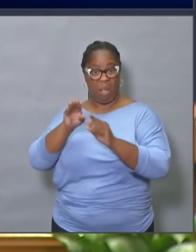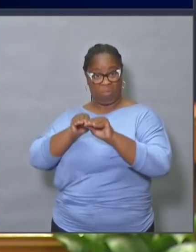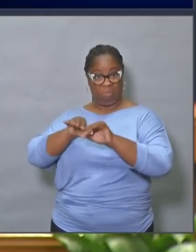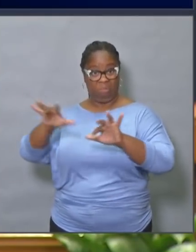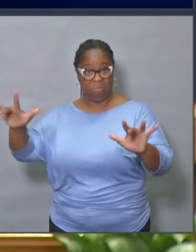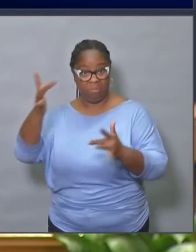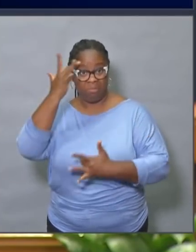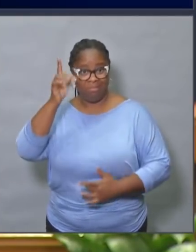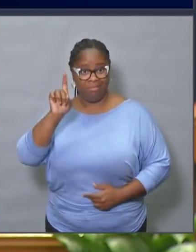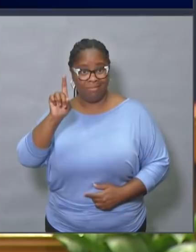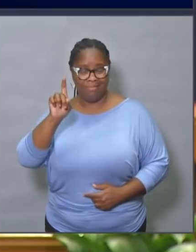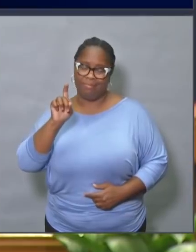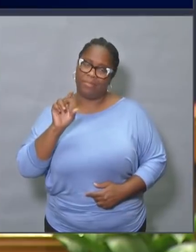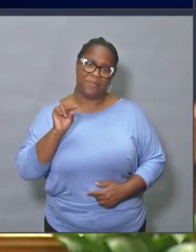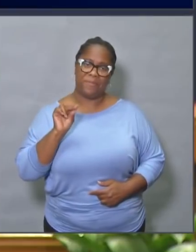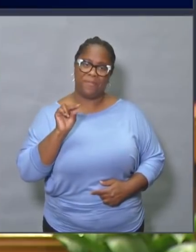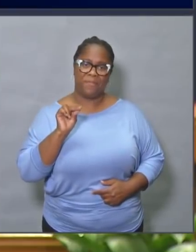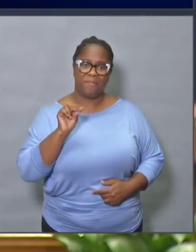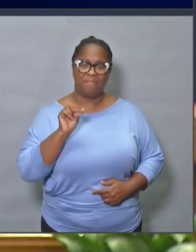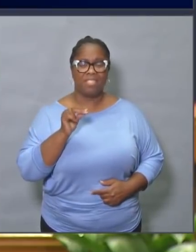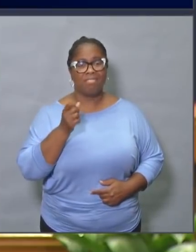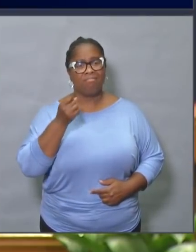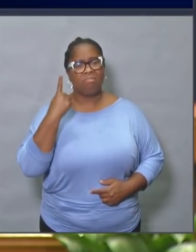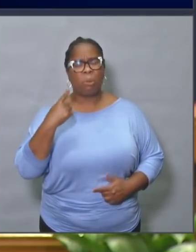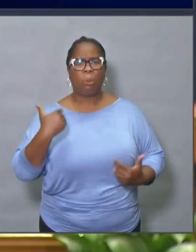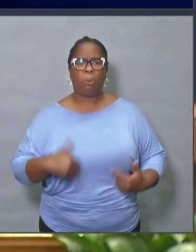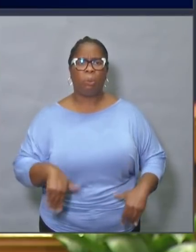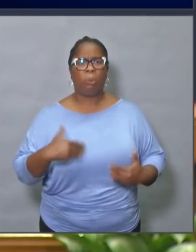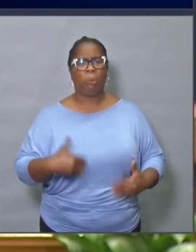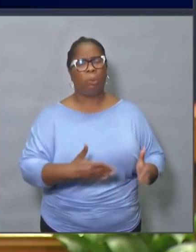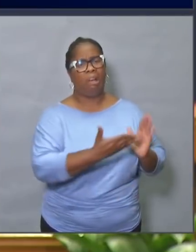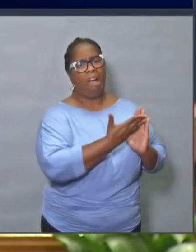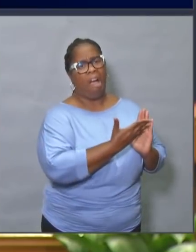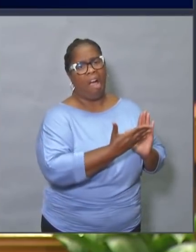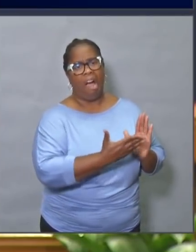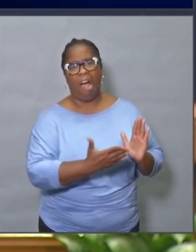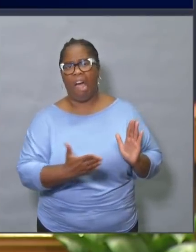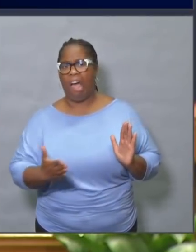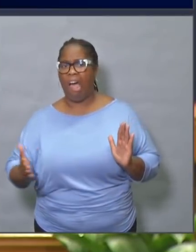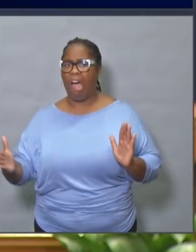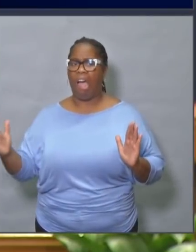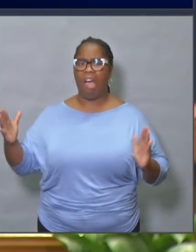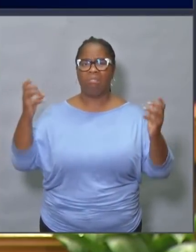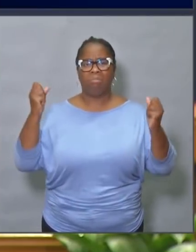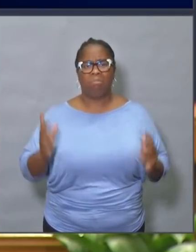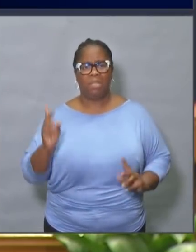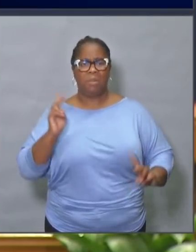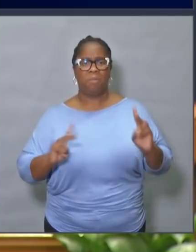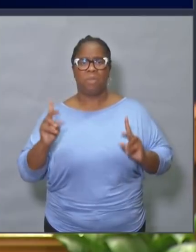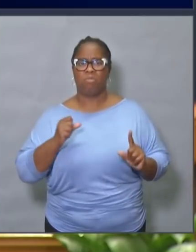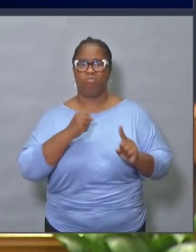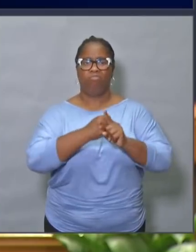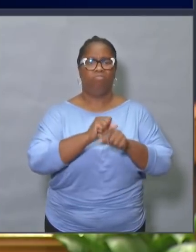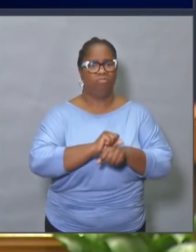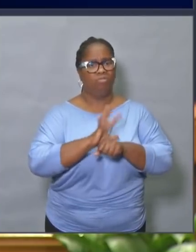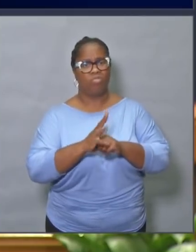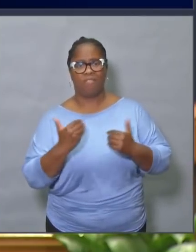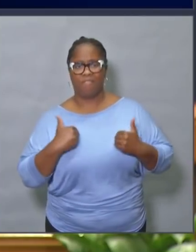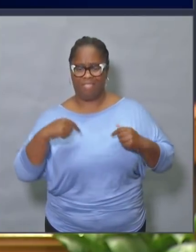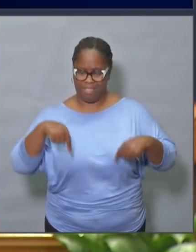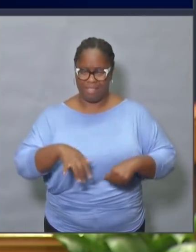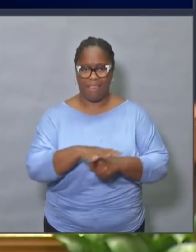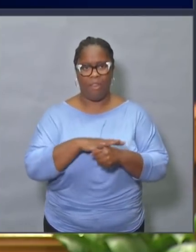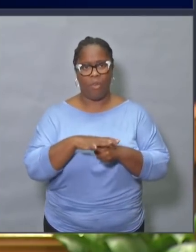outbreaks. We have to consider the sheer scale of the infections here in our county. We currently